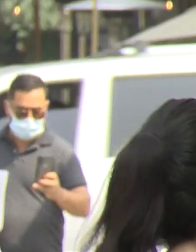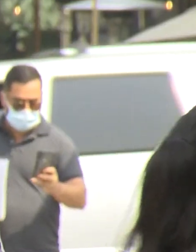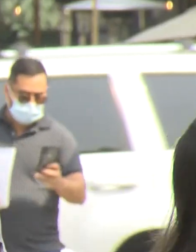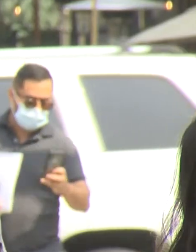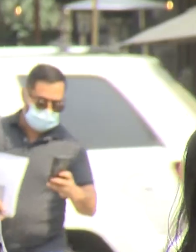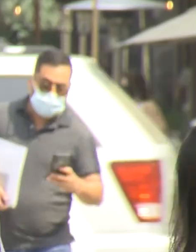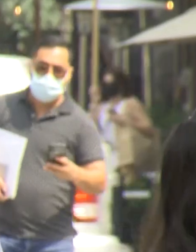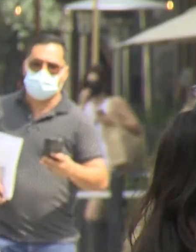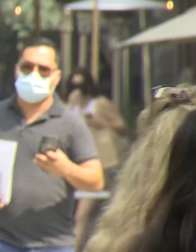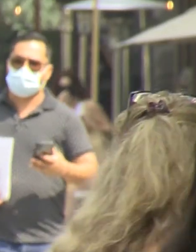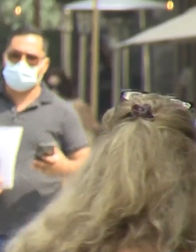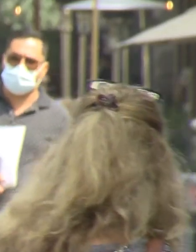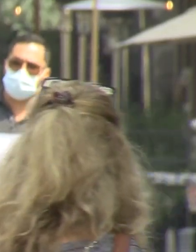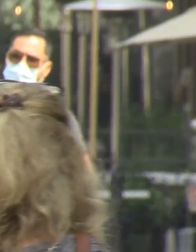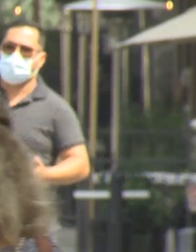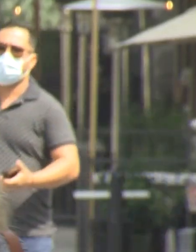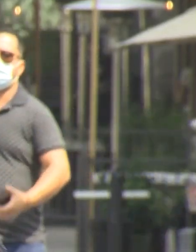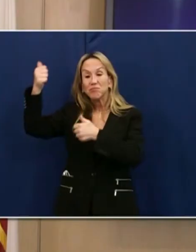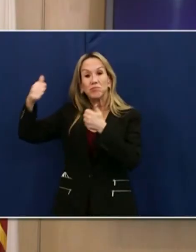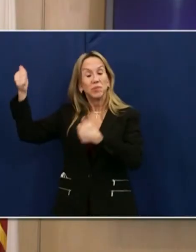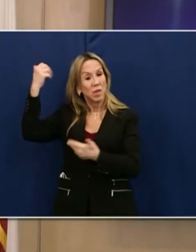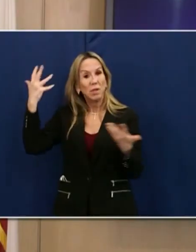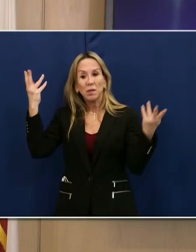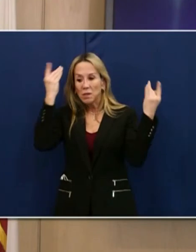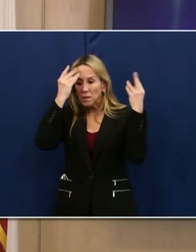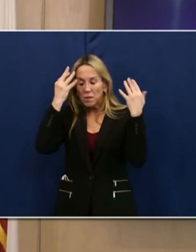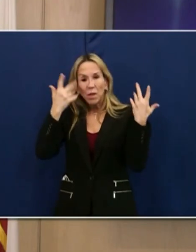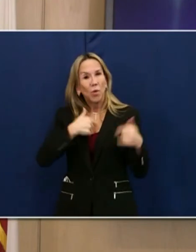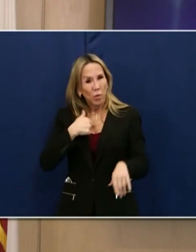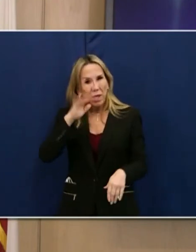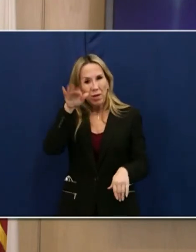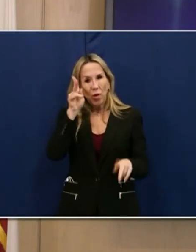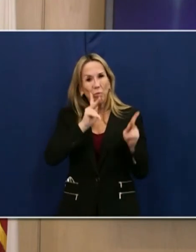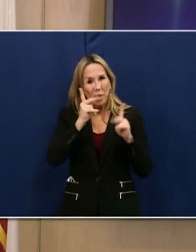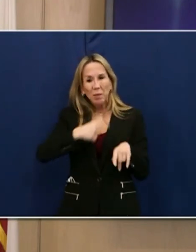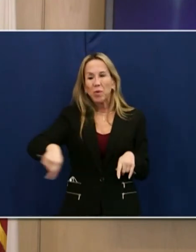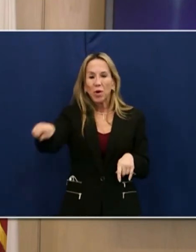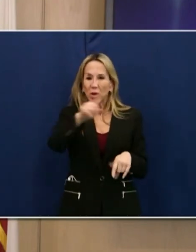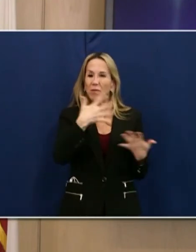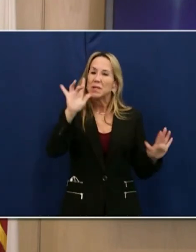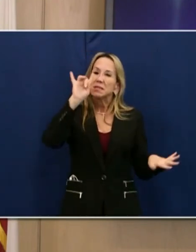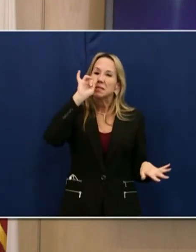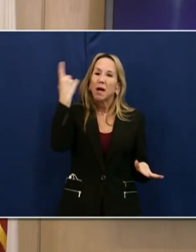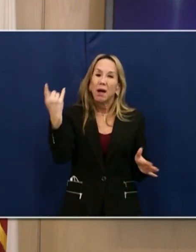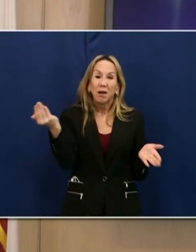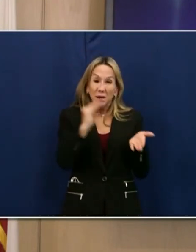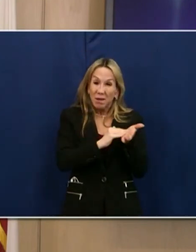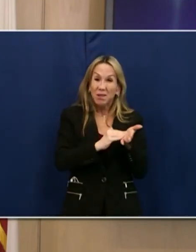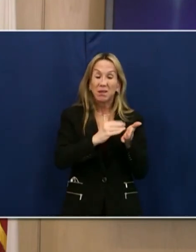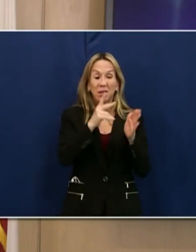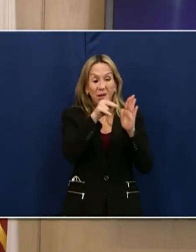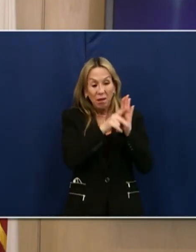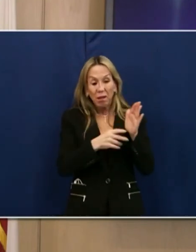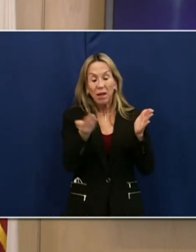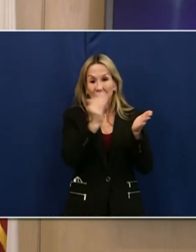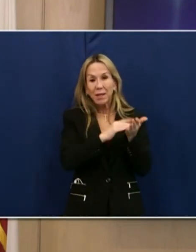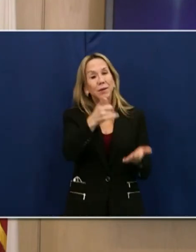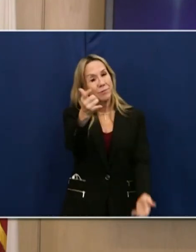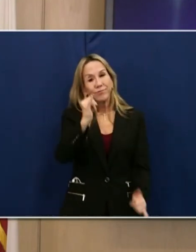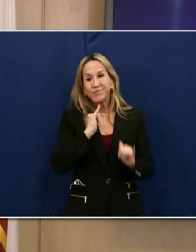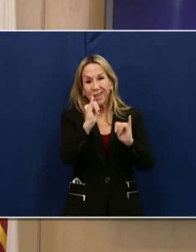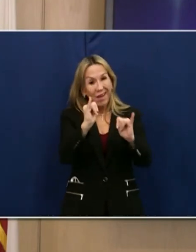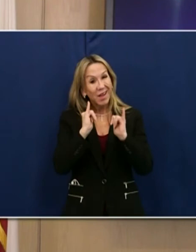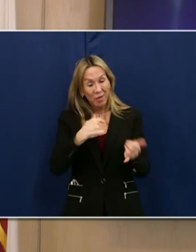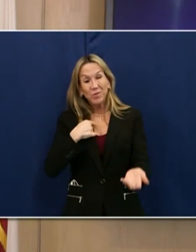for a county of more than 3 million people. We know people are hurting out there, and we know they're tired of the pandemic. You know what? We're damn tired of it